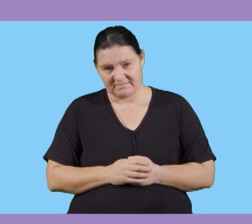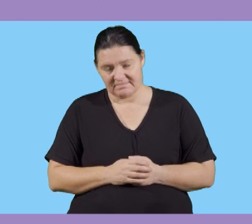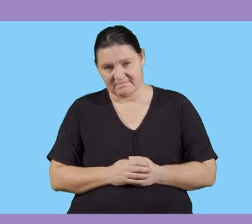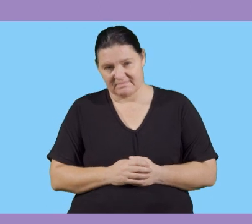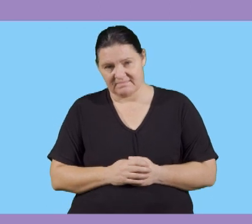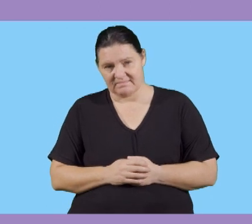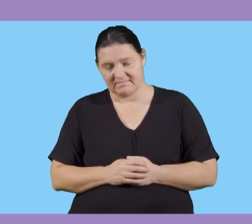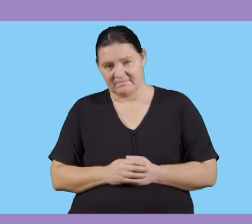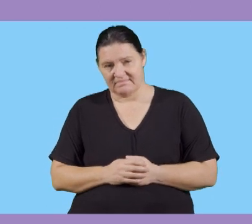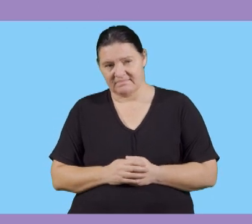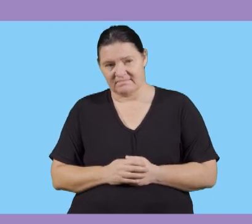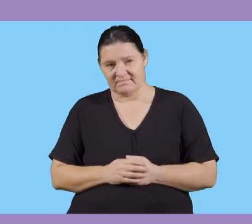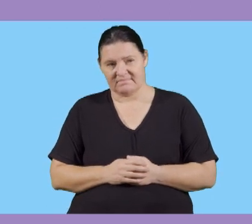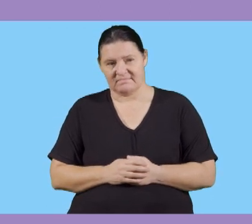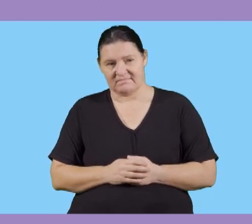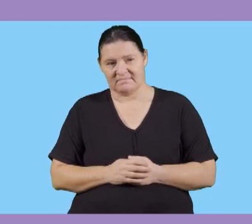550 rands.